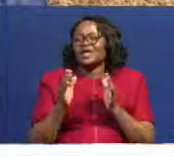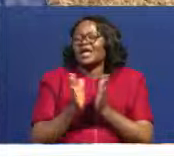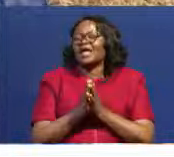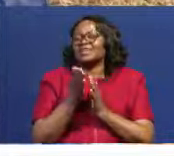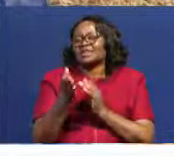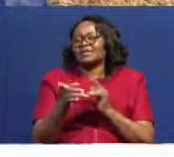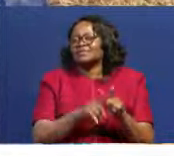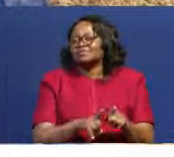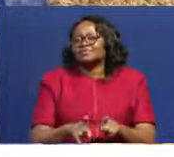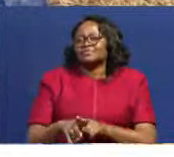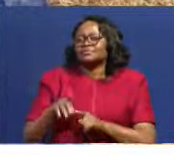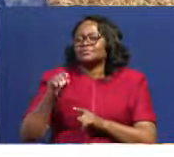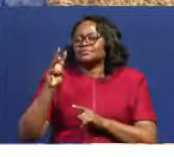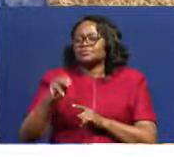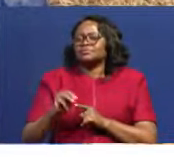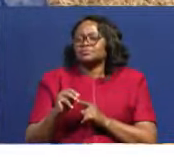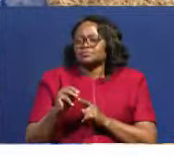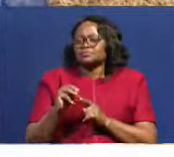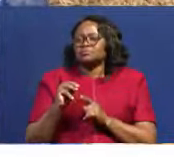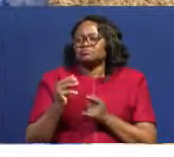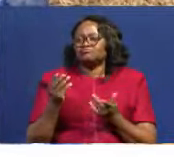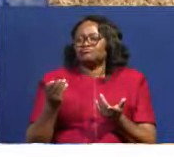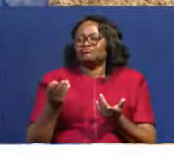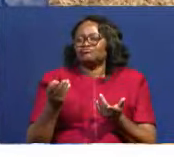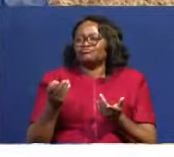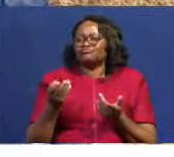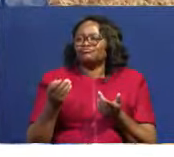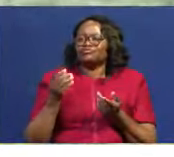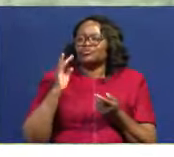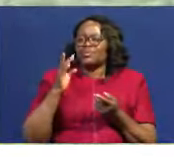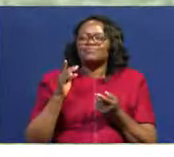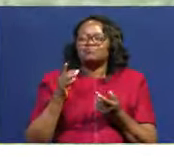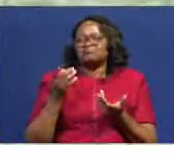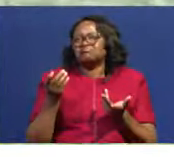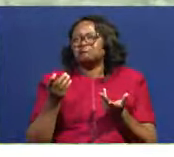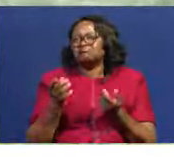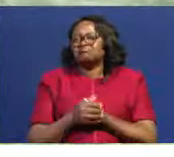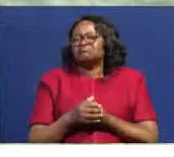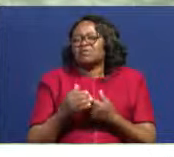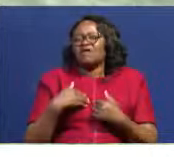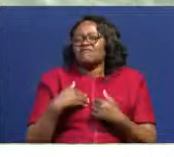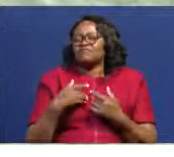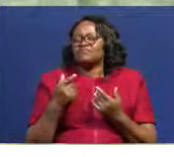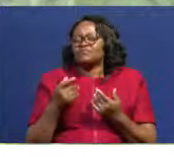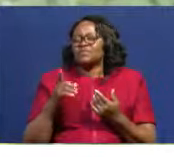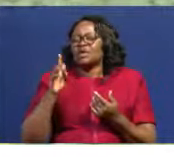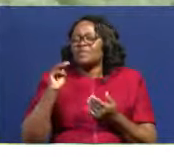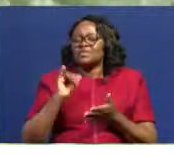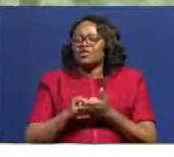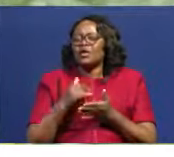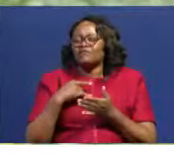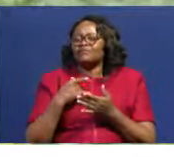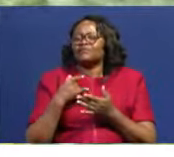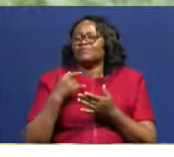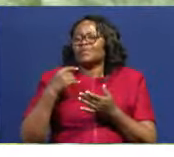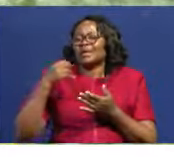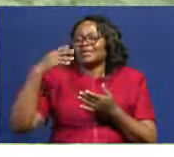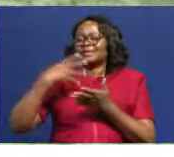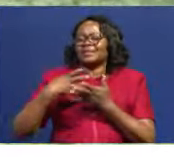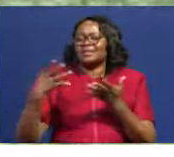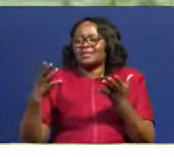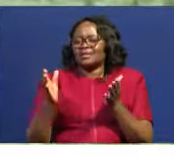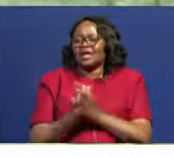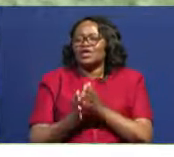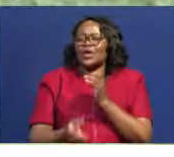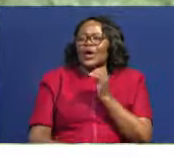also, that dam, it's a plus, it's so component, because also it's going to be a dam, it's a multi-purpose dam, which also has energy component. But